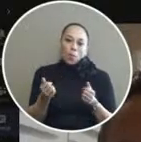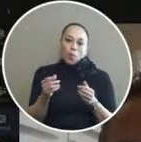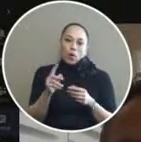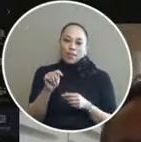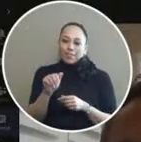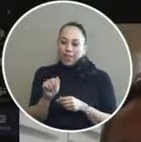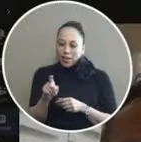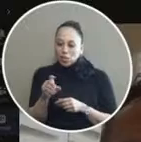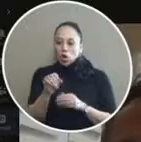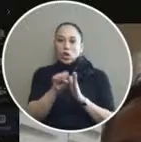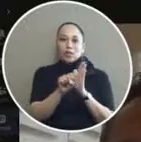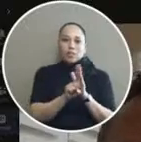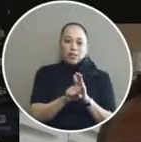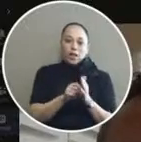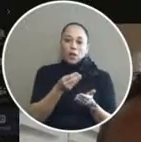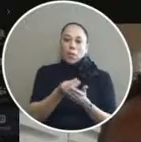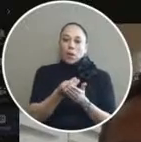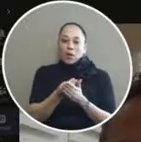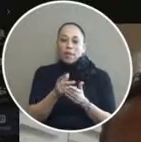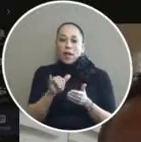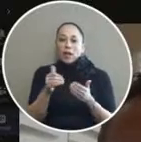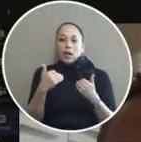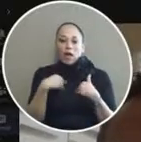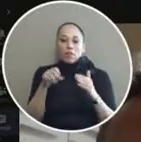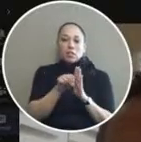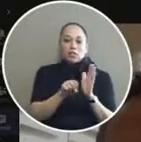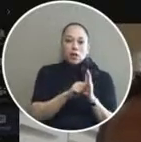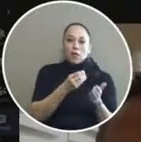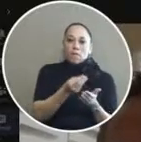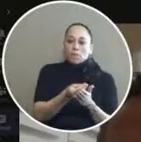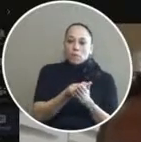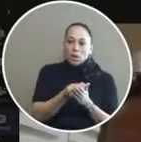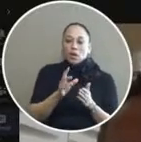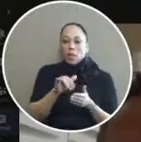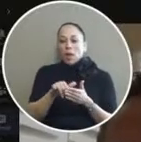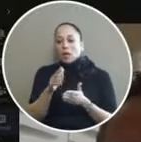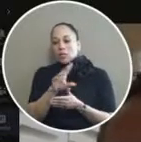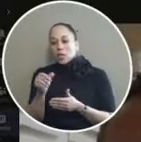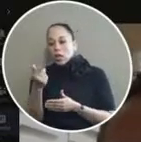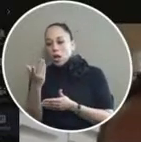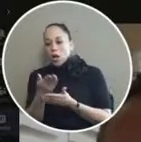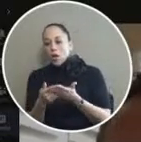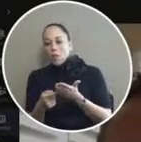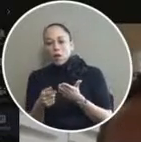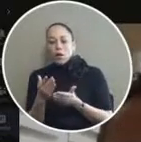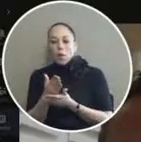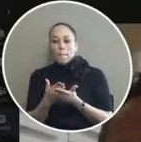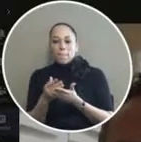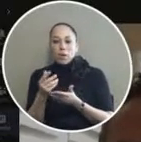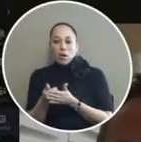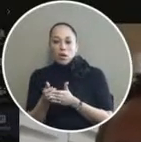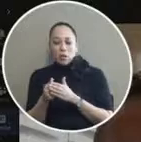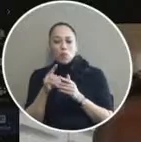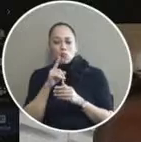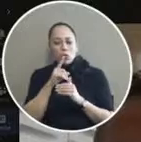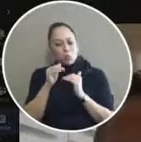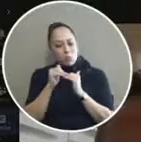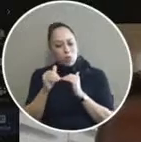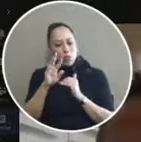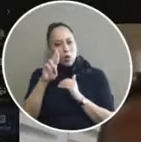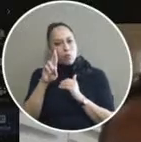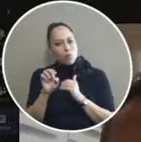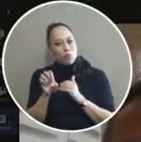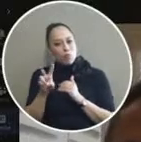or state funding. They get a lot of state funding, and they get their other part of funding from the property tax. So it's pretty steady revenue